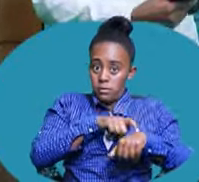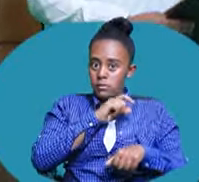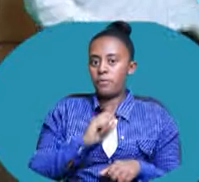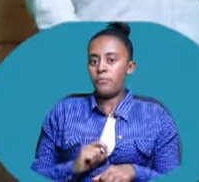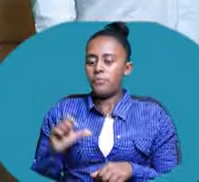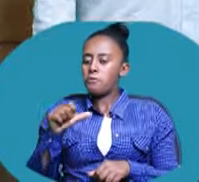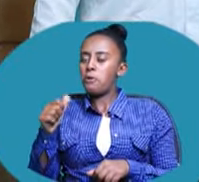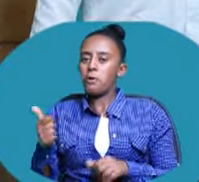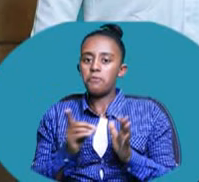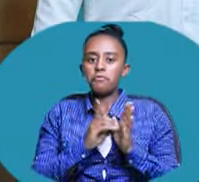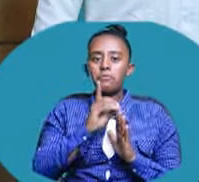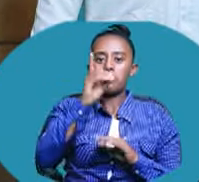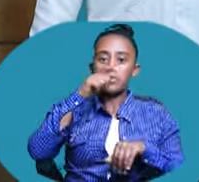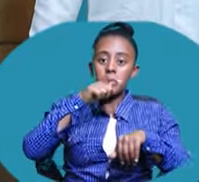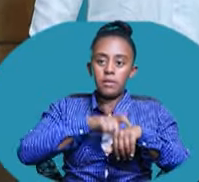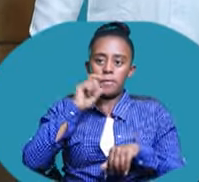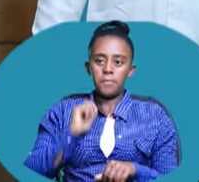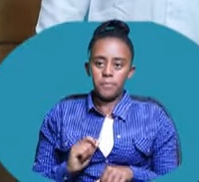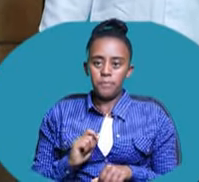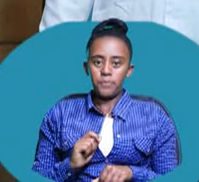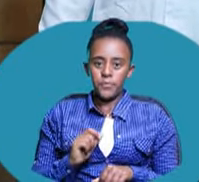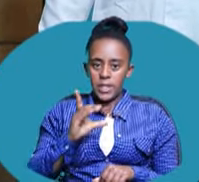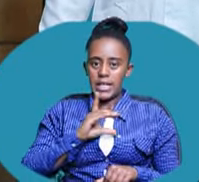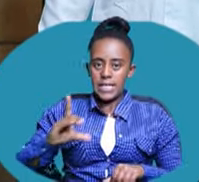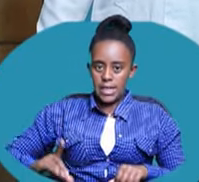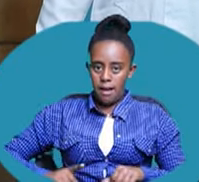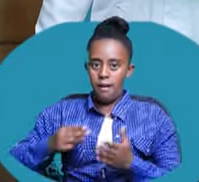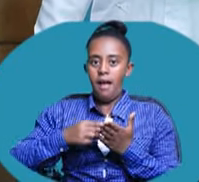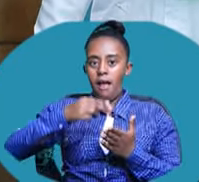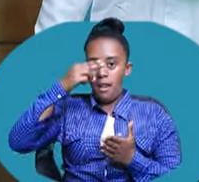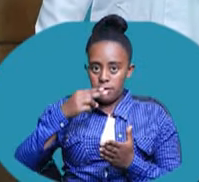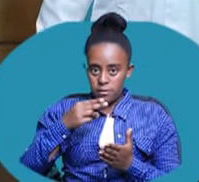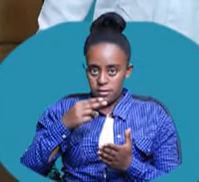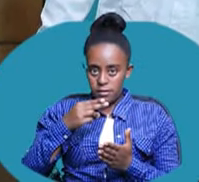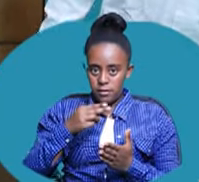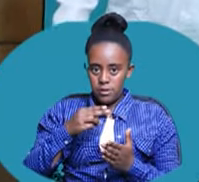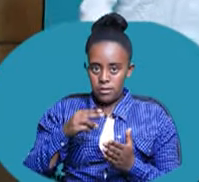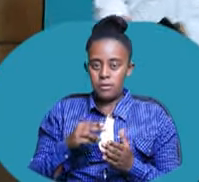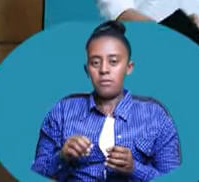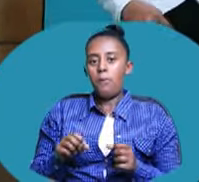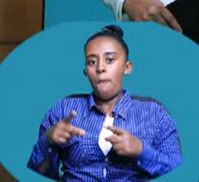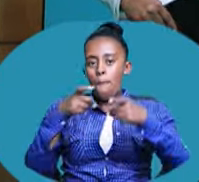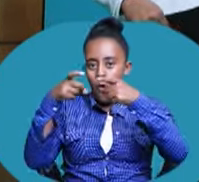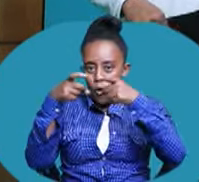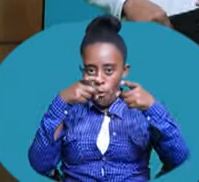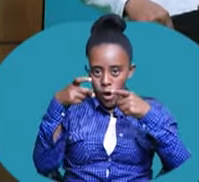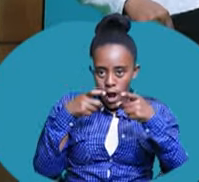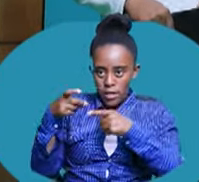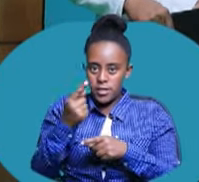other development of the time, the Christian Highland Kingdom kings monopolized the trade